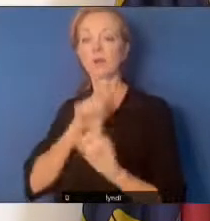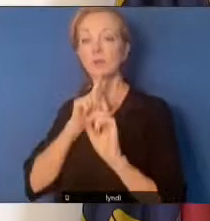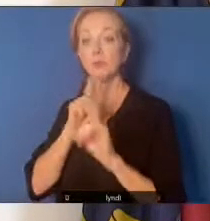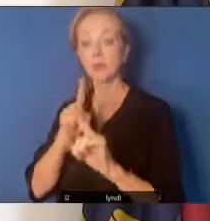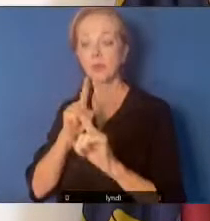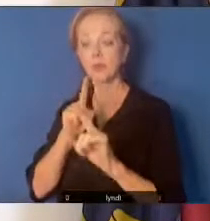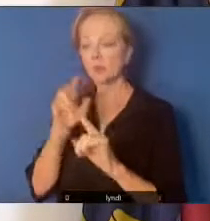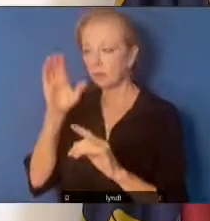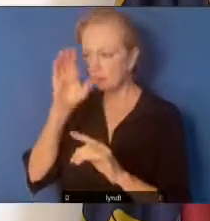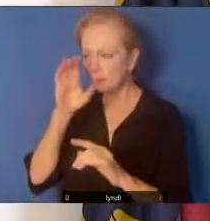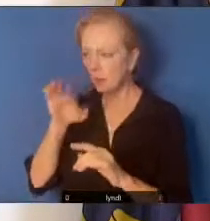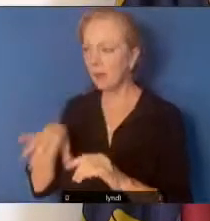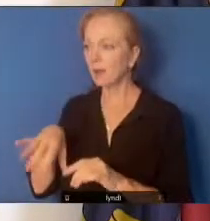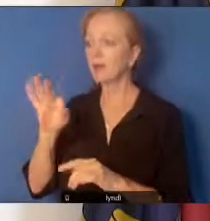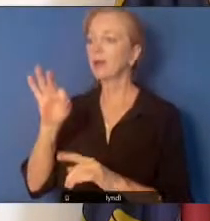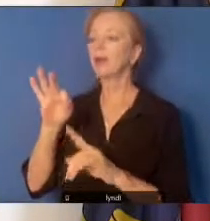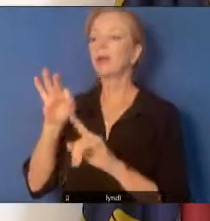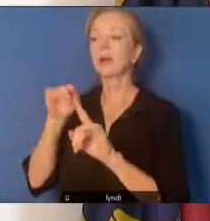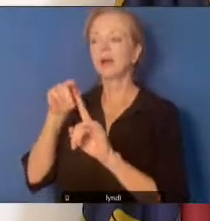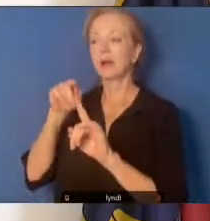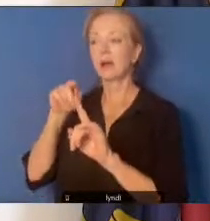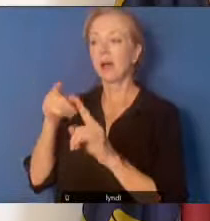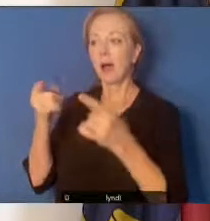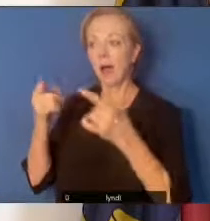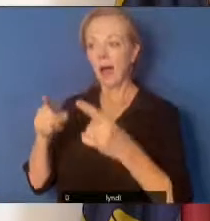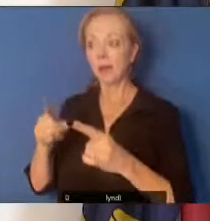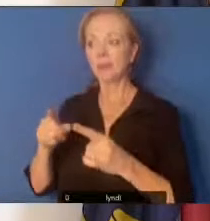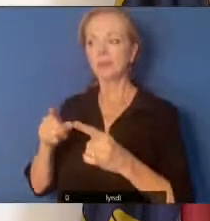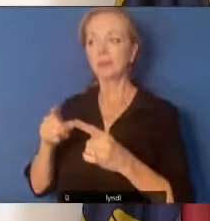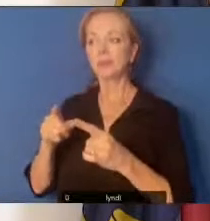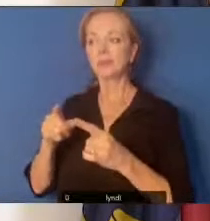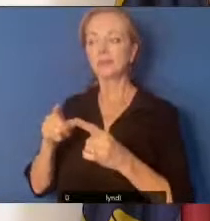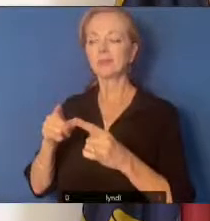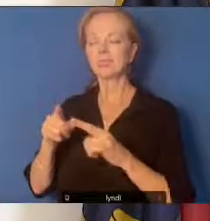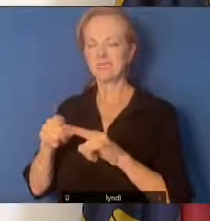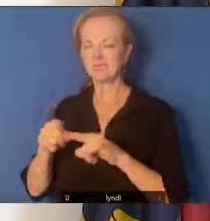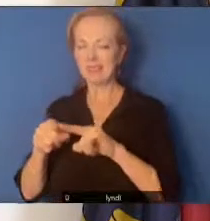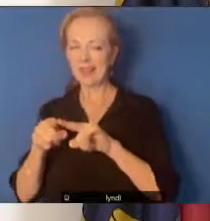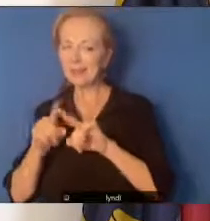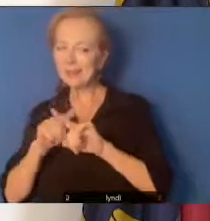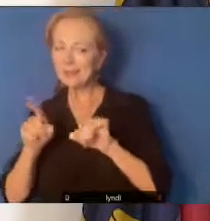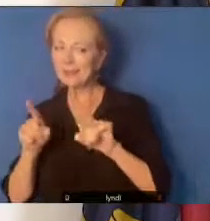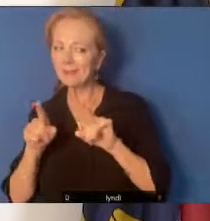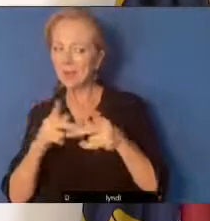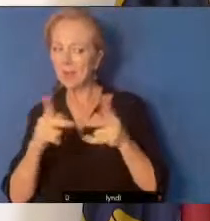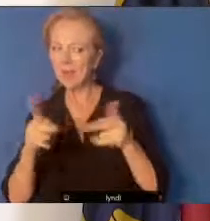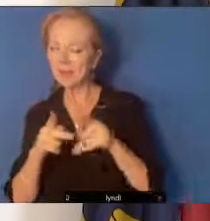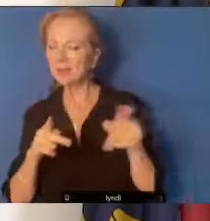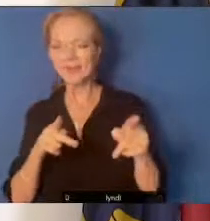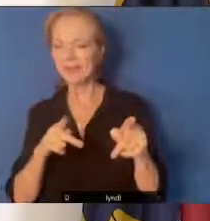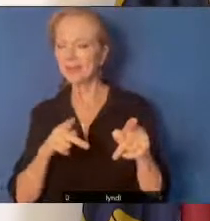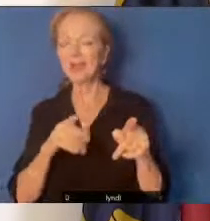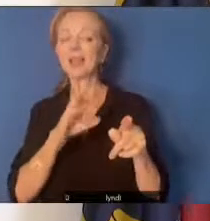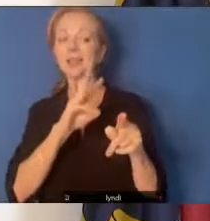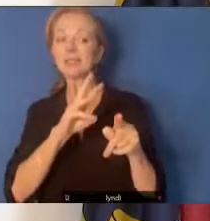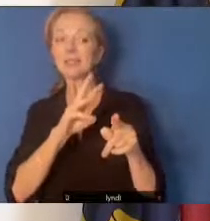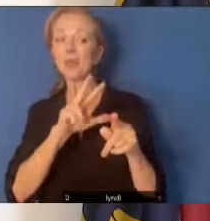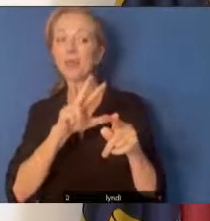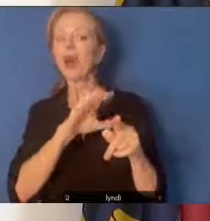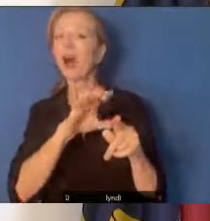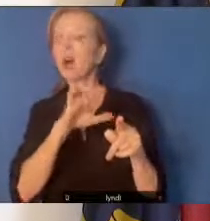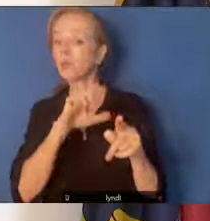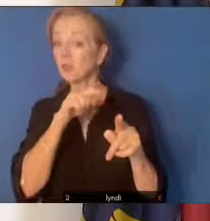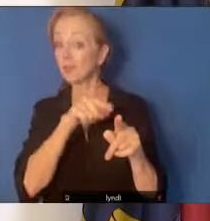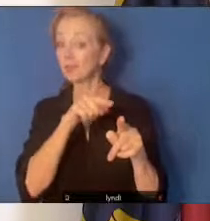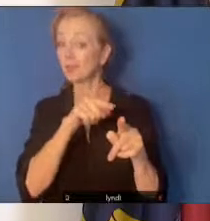discovered that the incident actually occurred at a different location in the 6300 block Albemarle Road, which is a